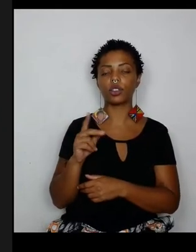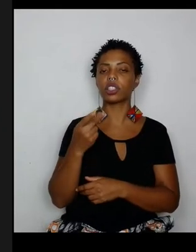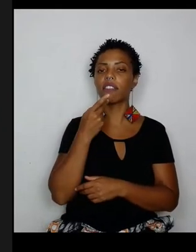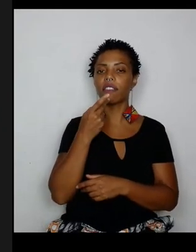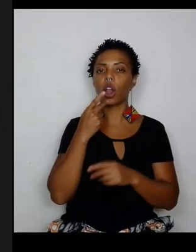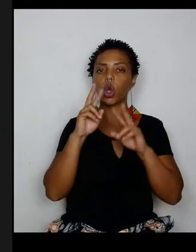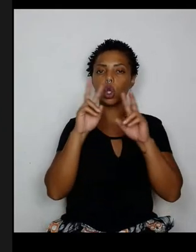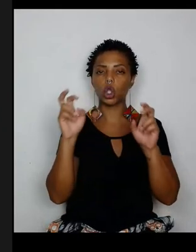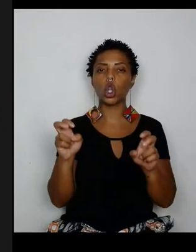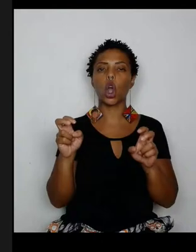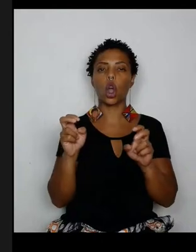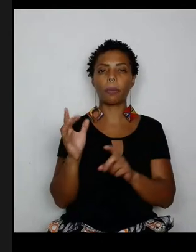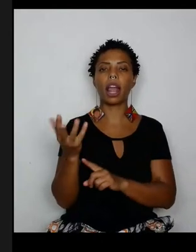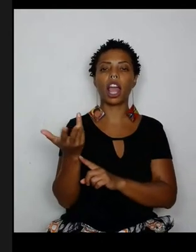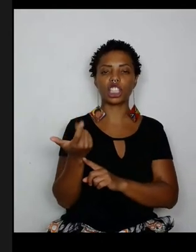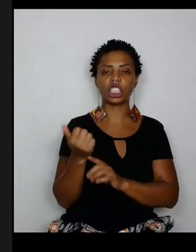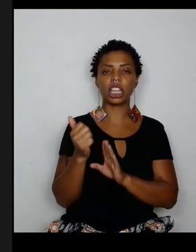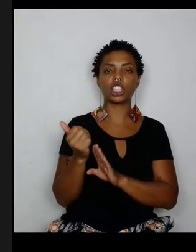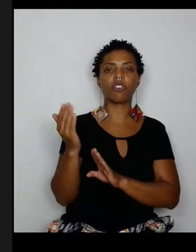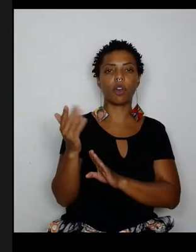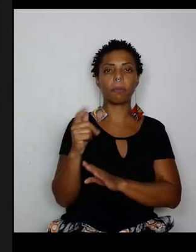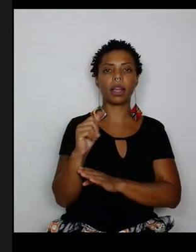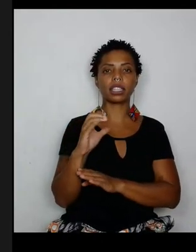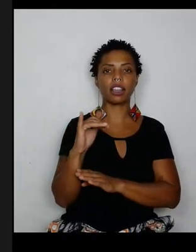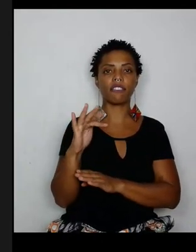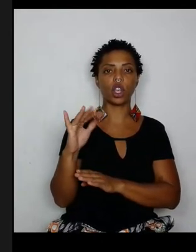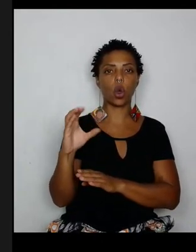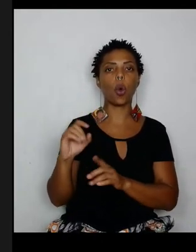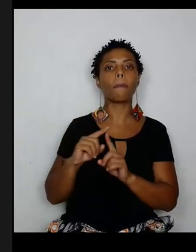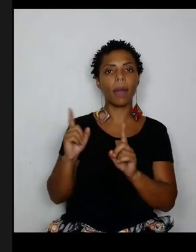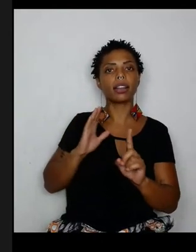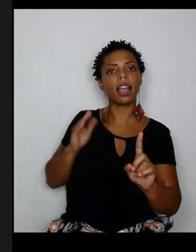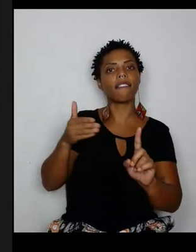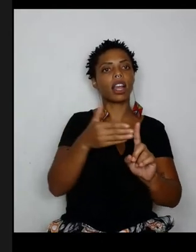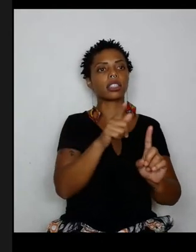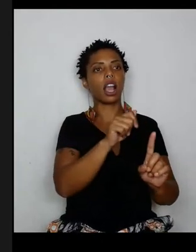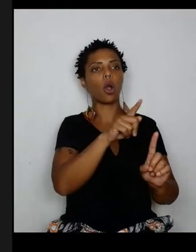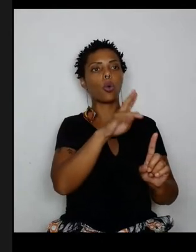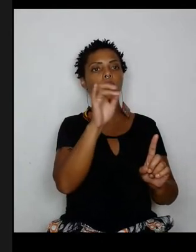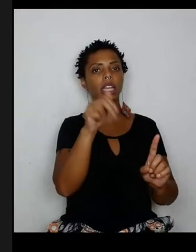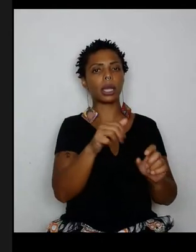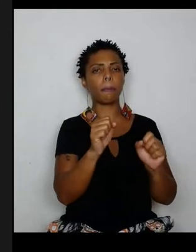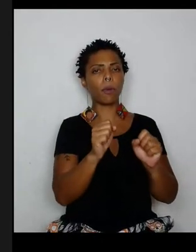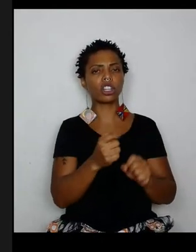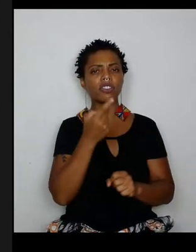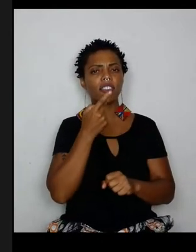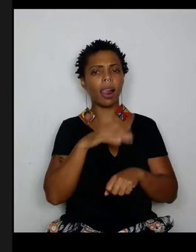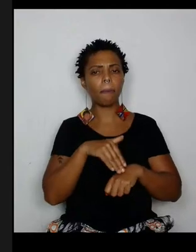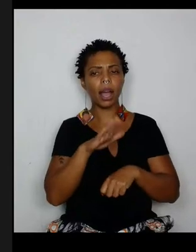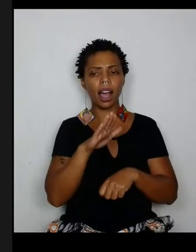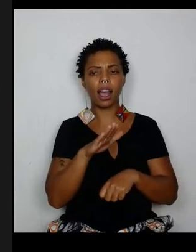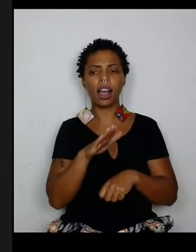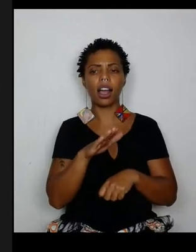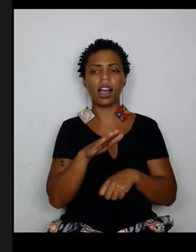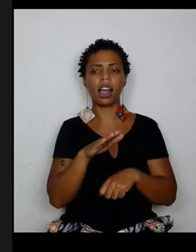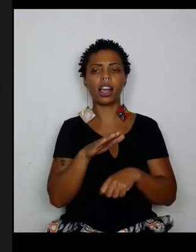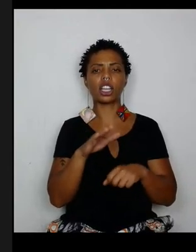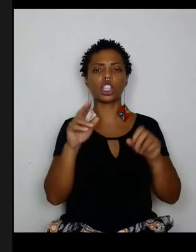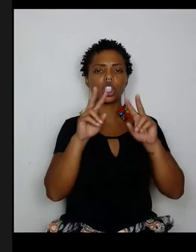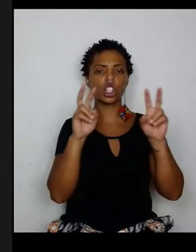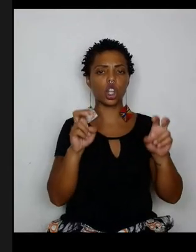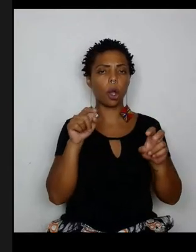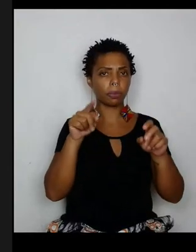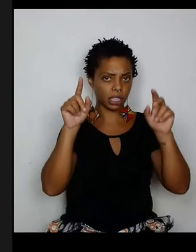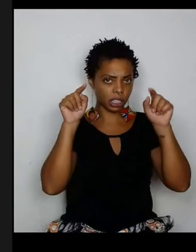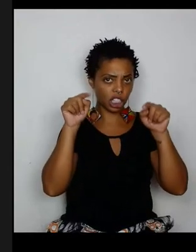gogan and i wondered if you might speak a little bit more um i knew the kahindi wiley series and i'm really interested in this idea of